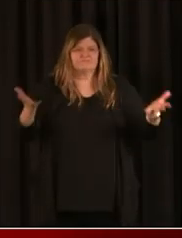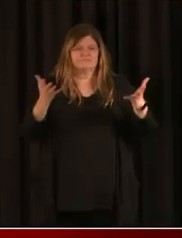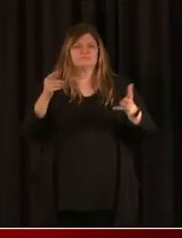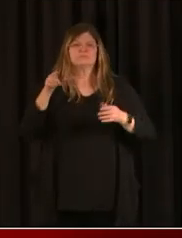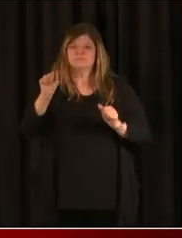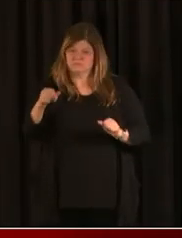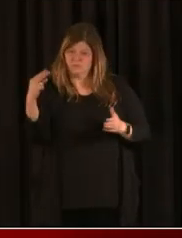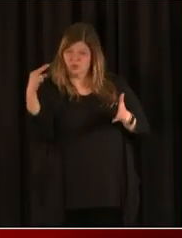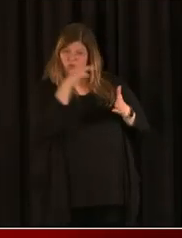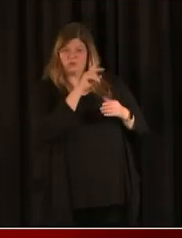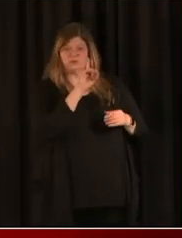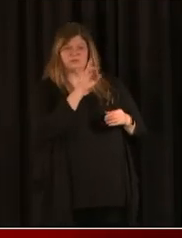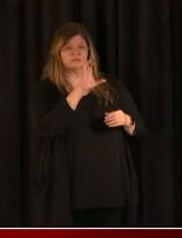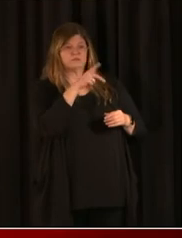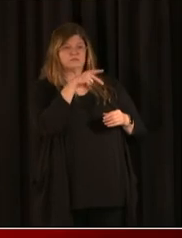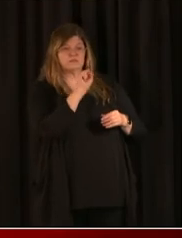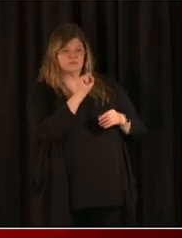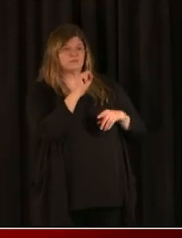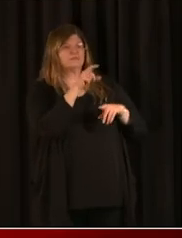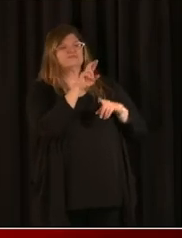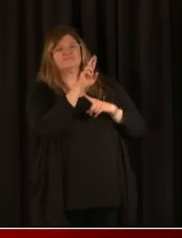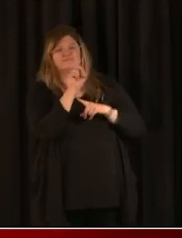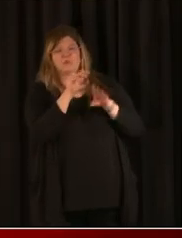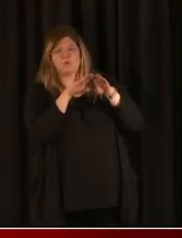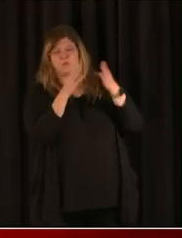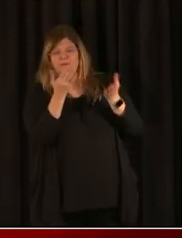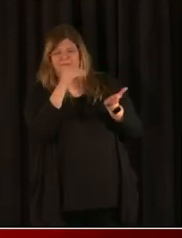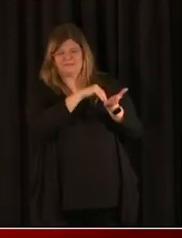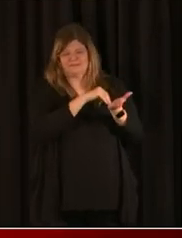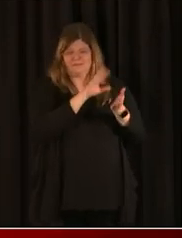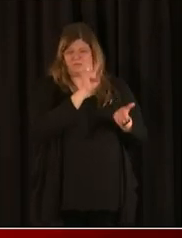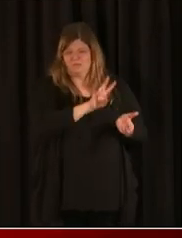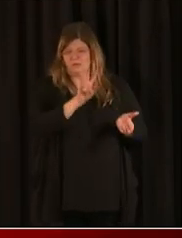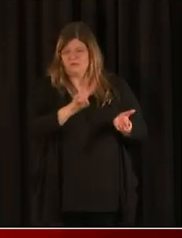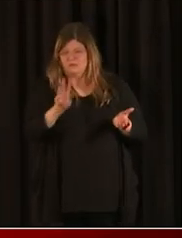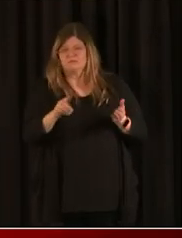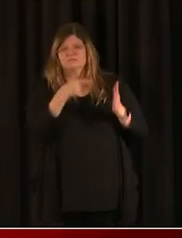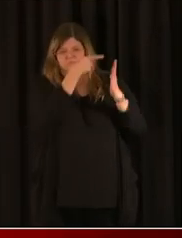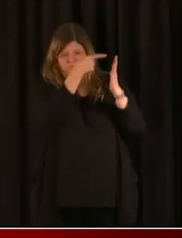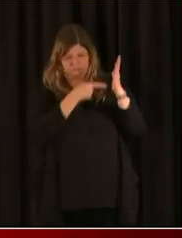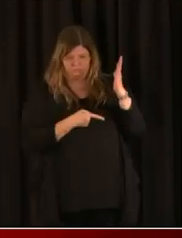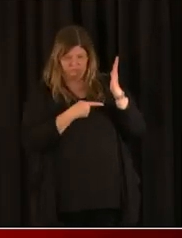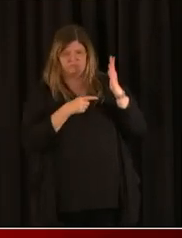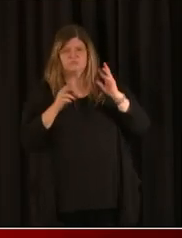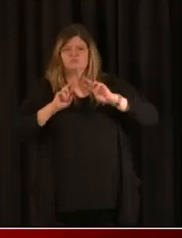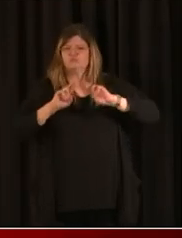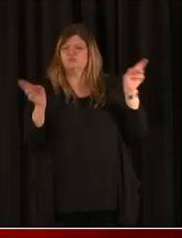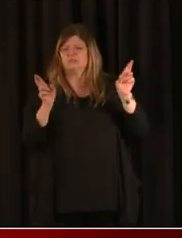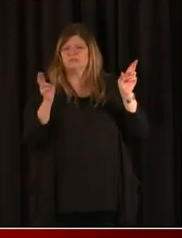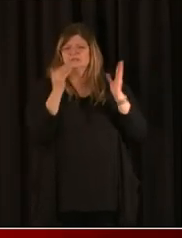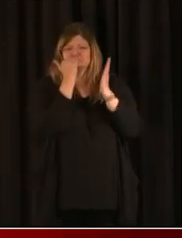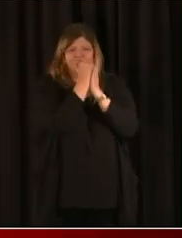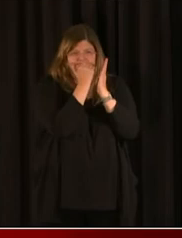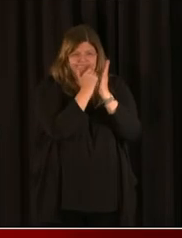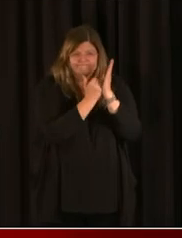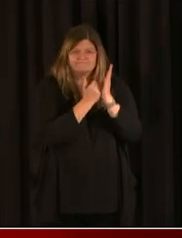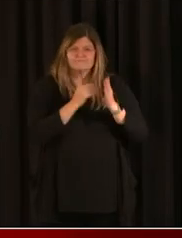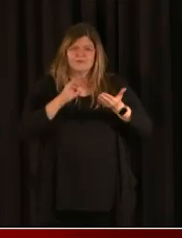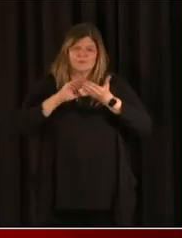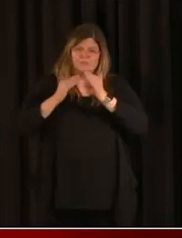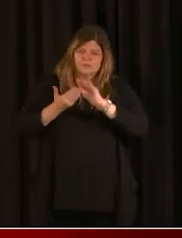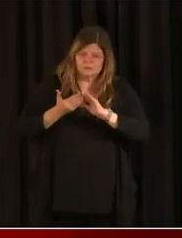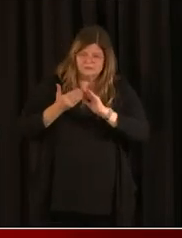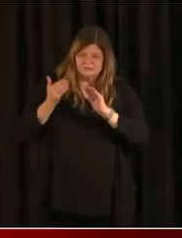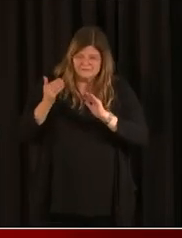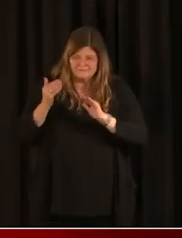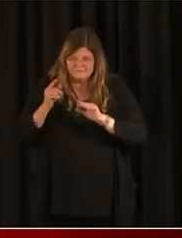our DCPS Reopen Strong website, where we provide an overview of all the community reports for positive